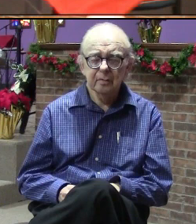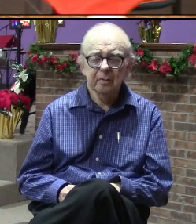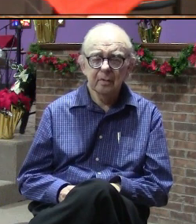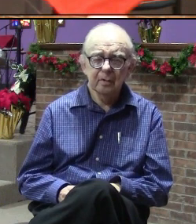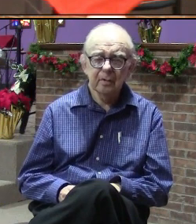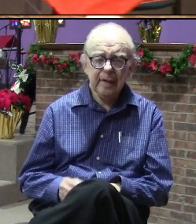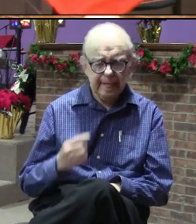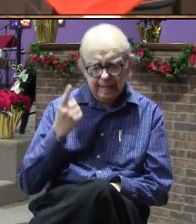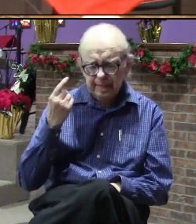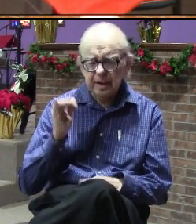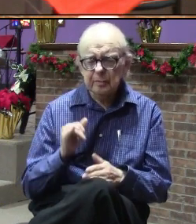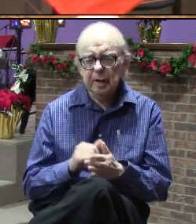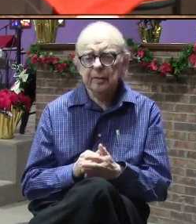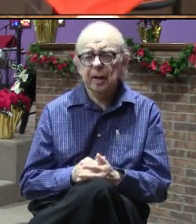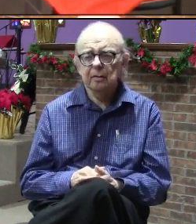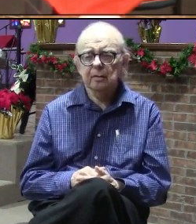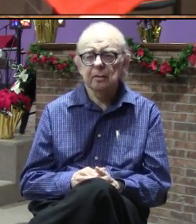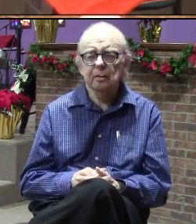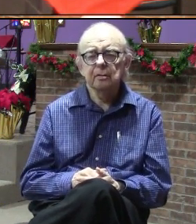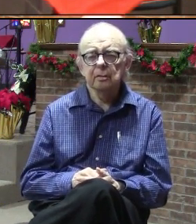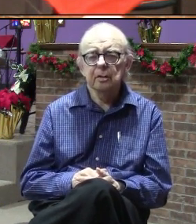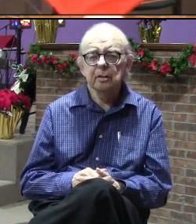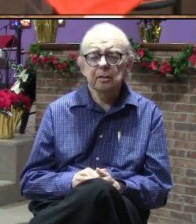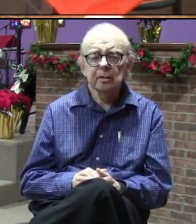Now you think about it.